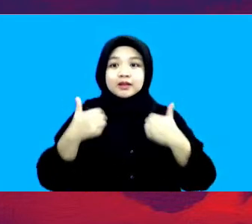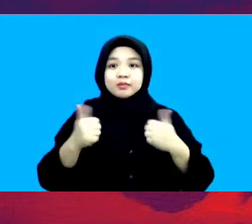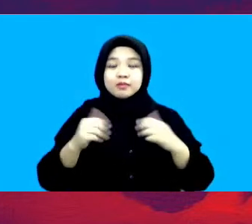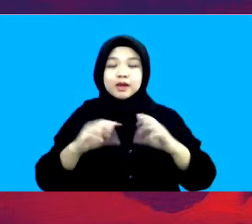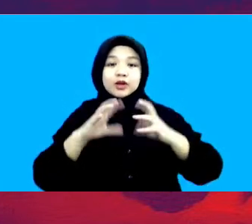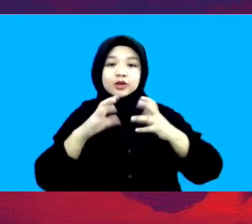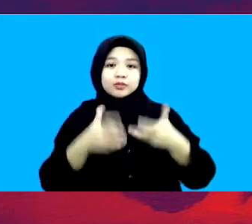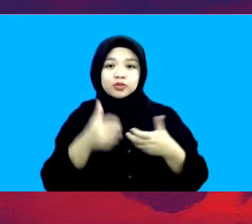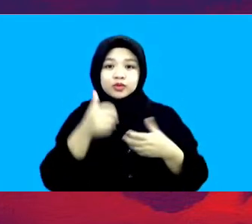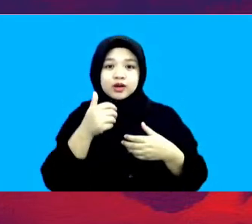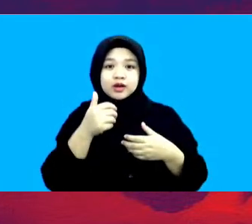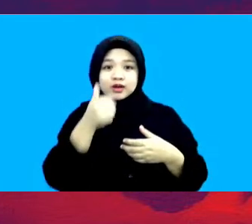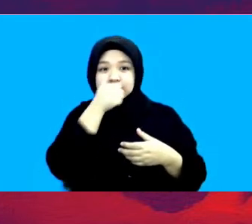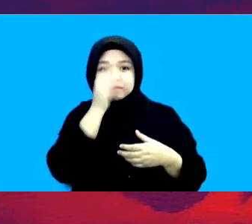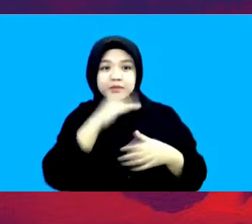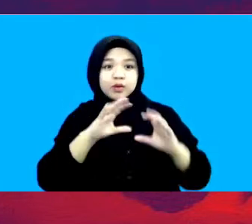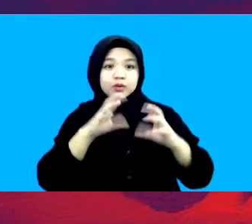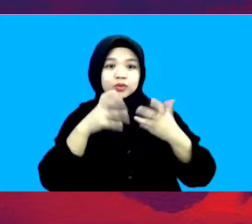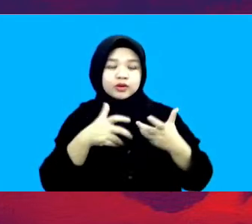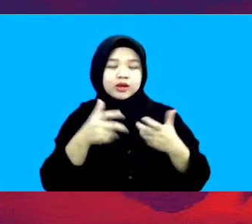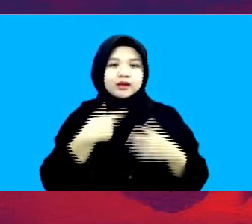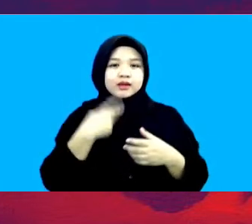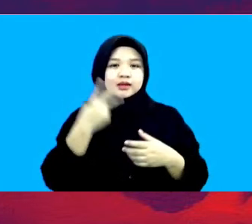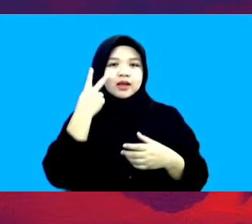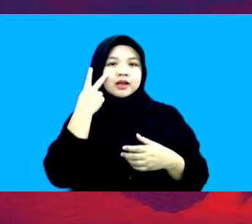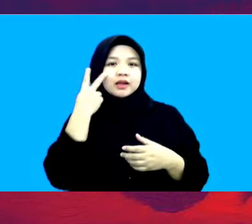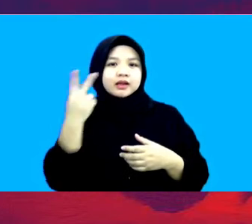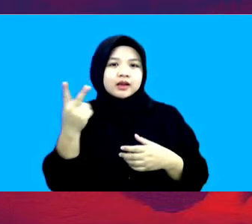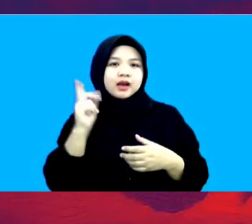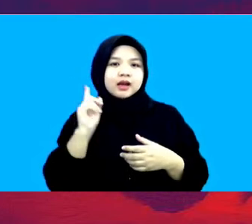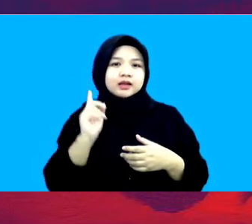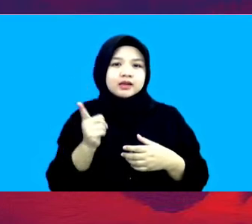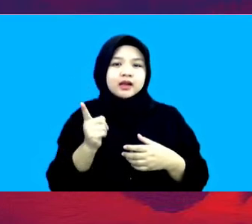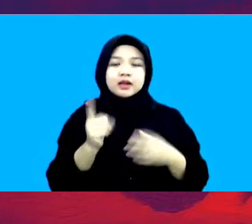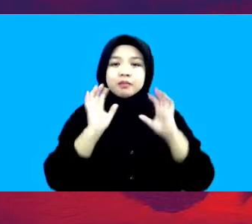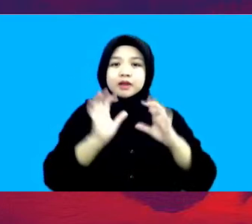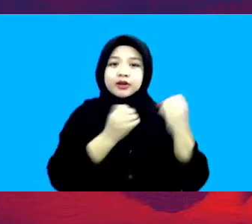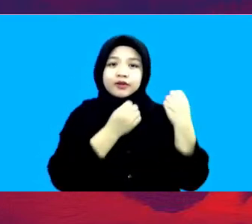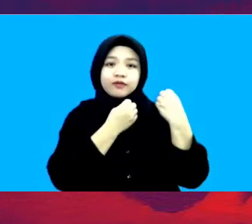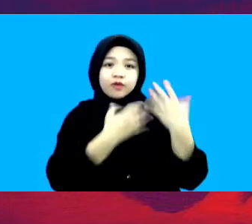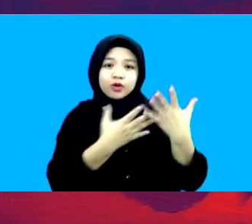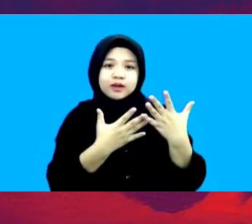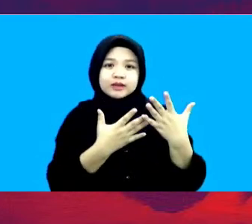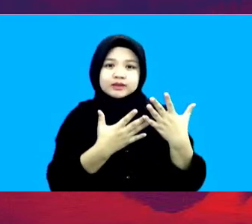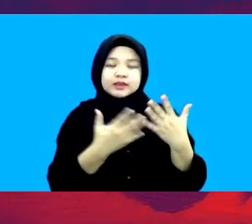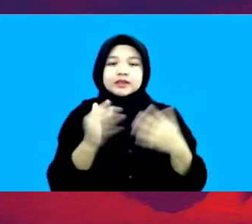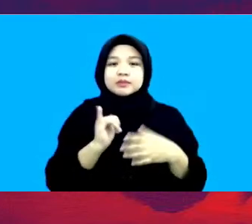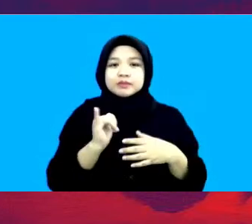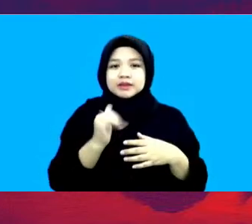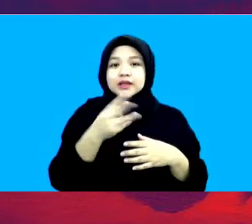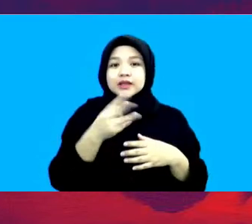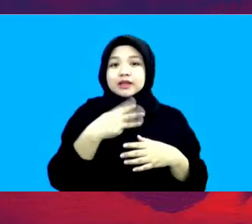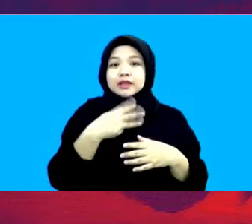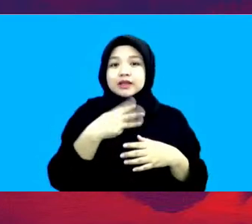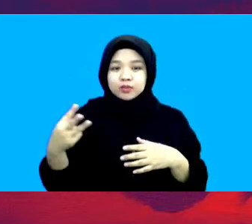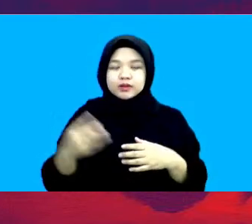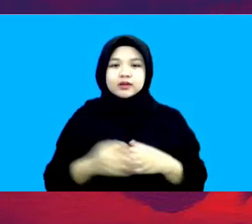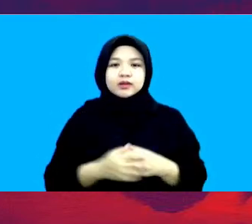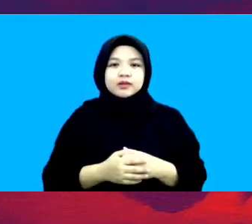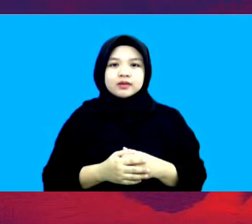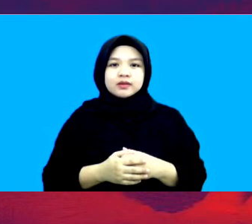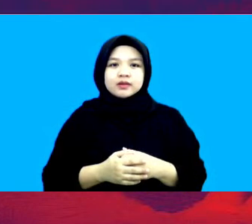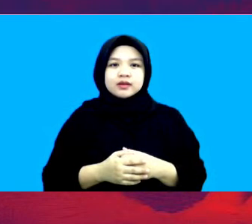it. Could we first off put the first slide on as I introduced? Thank you so much for inviting